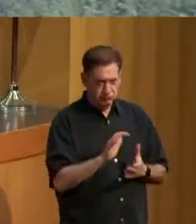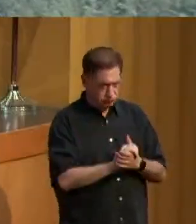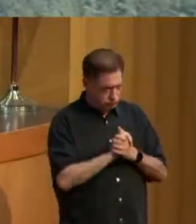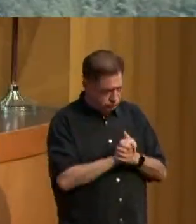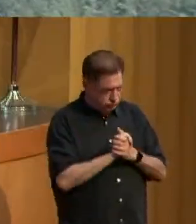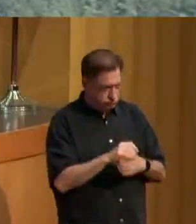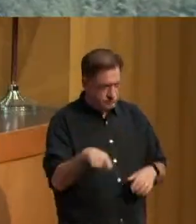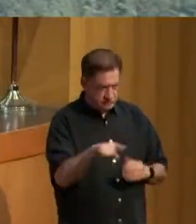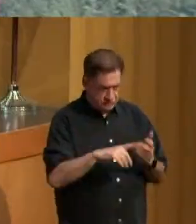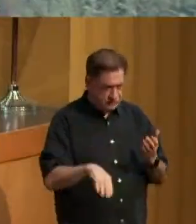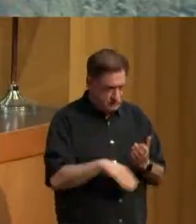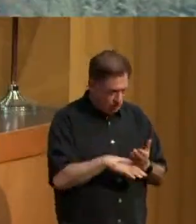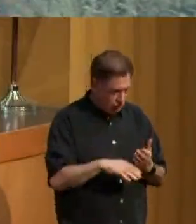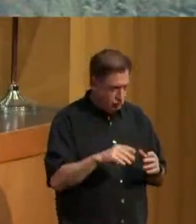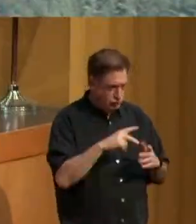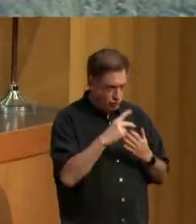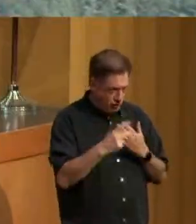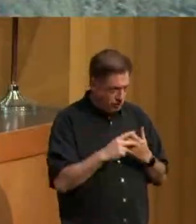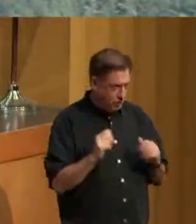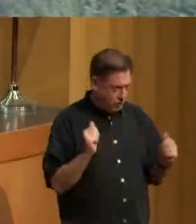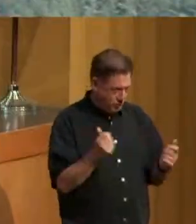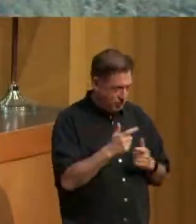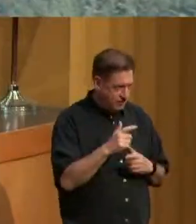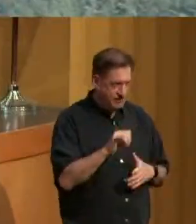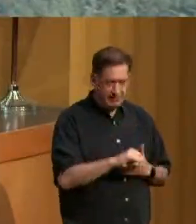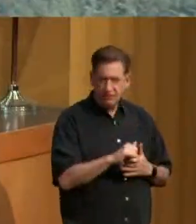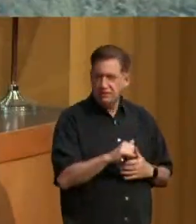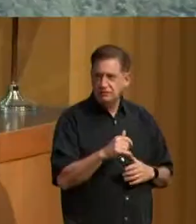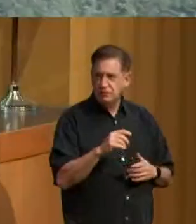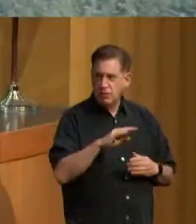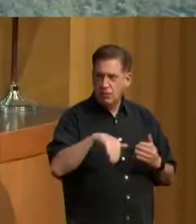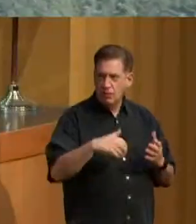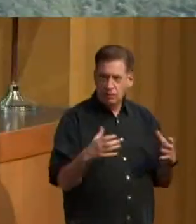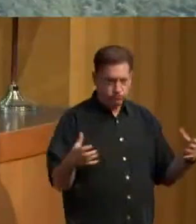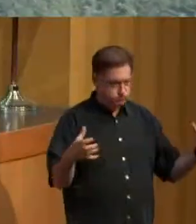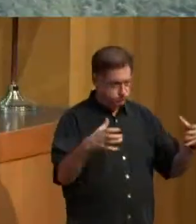soccer program and to the whole athletic department as a whole. We